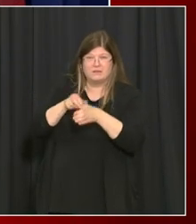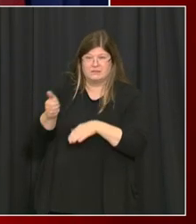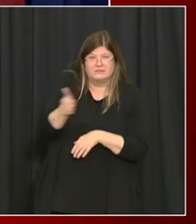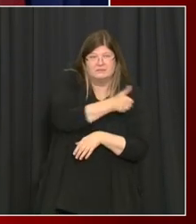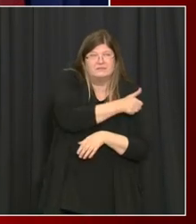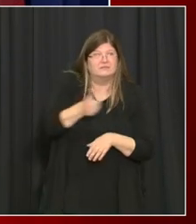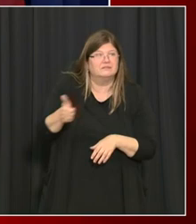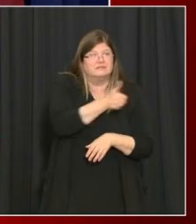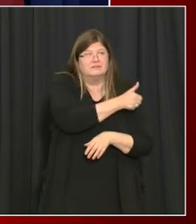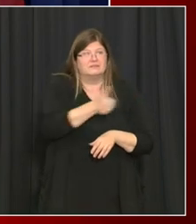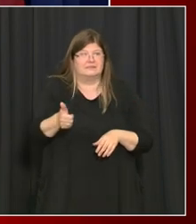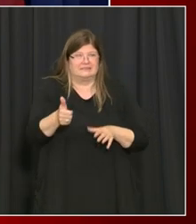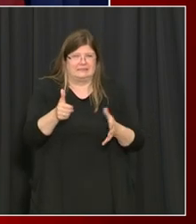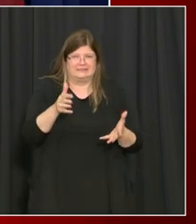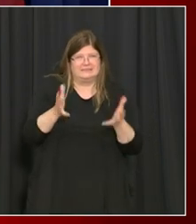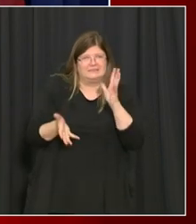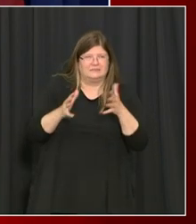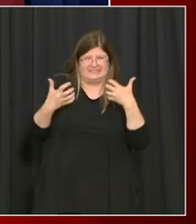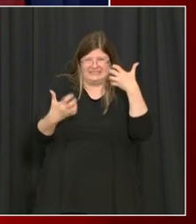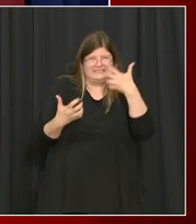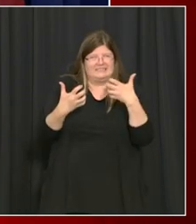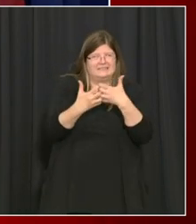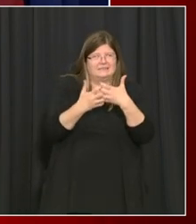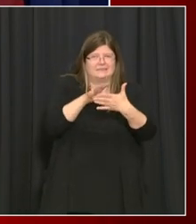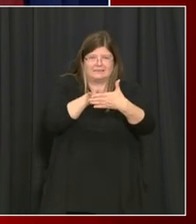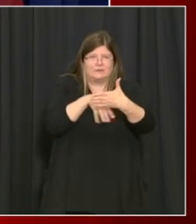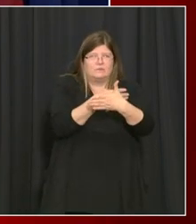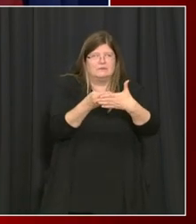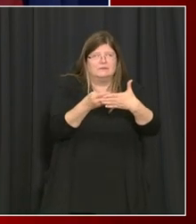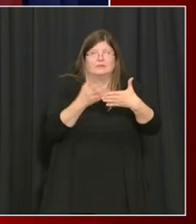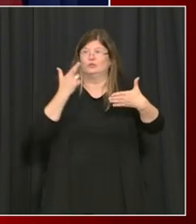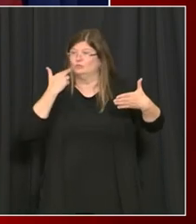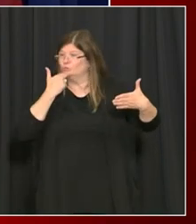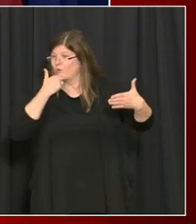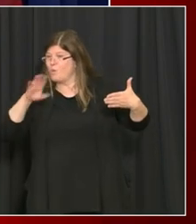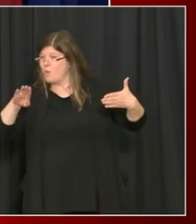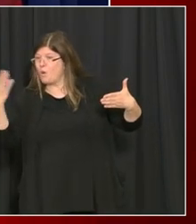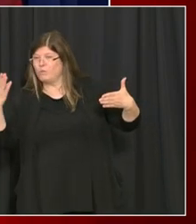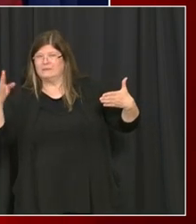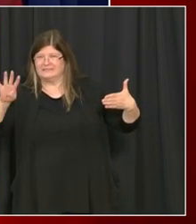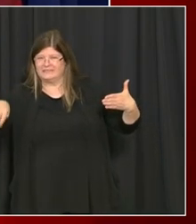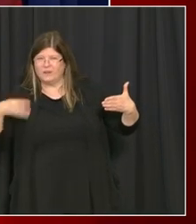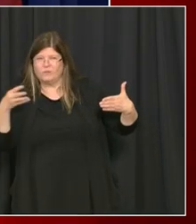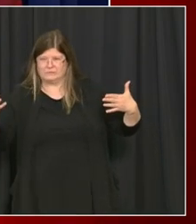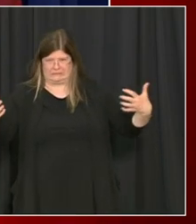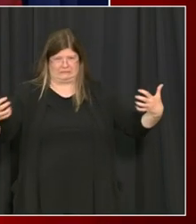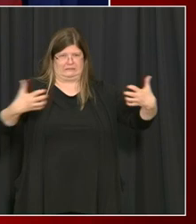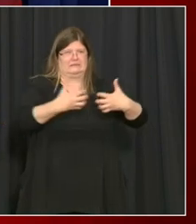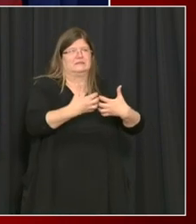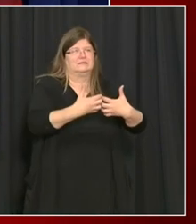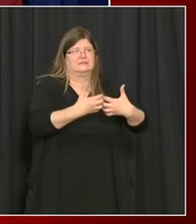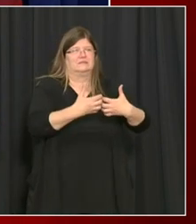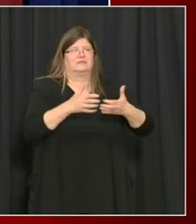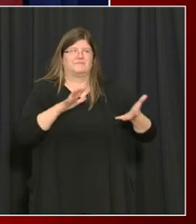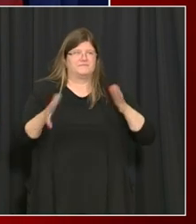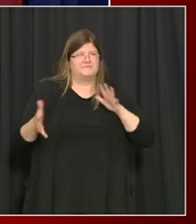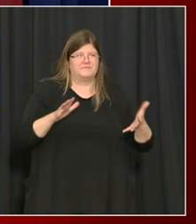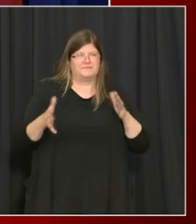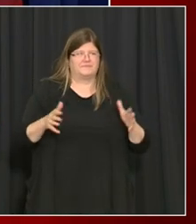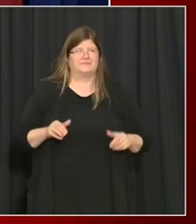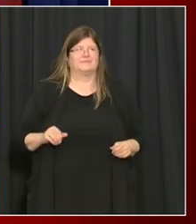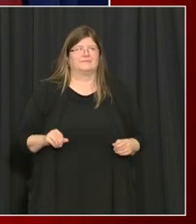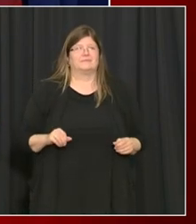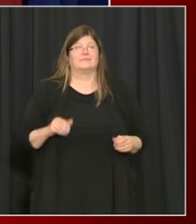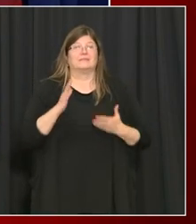and adjusting their schedules throughout all of the phases of reopening. And some